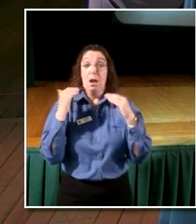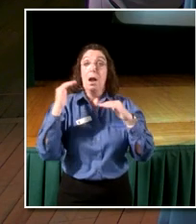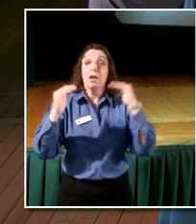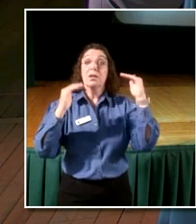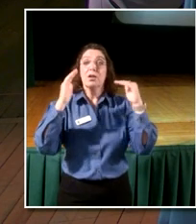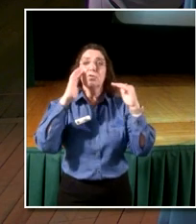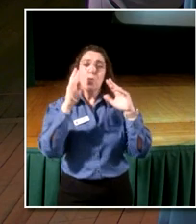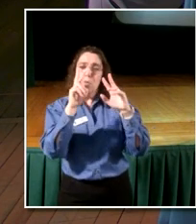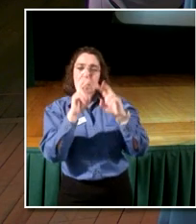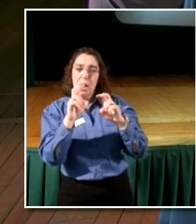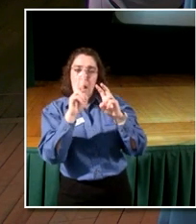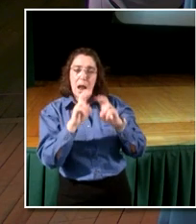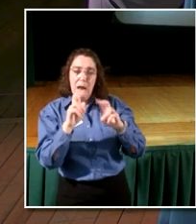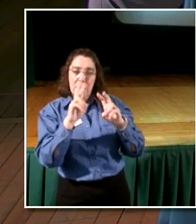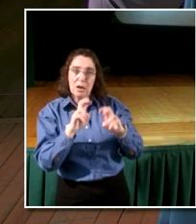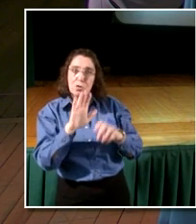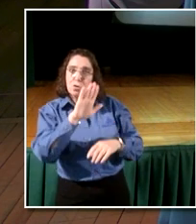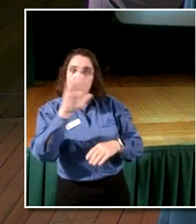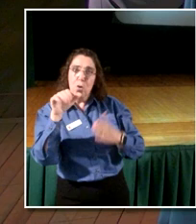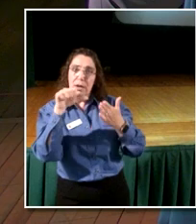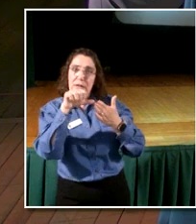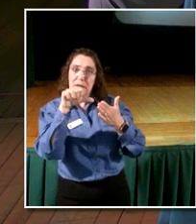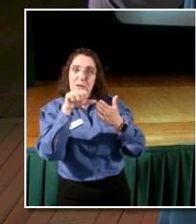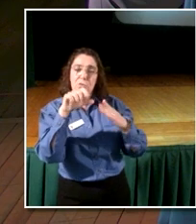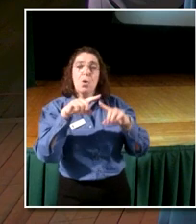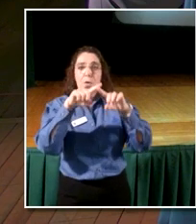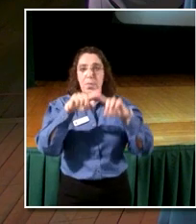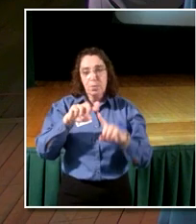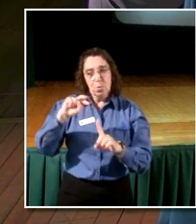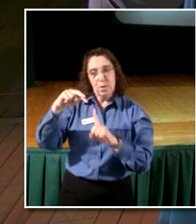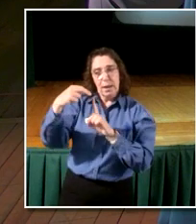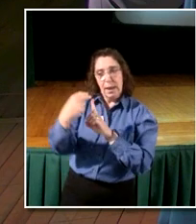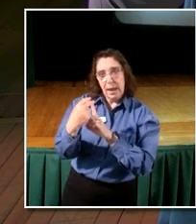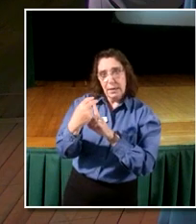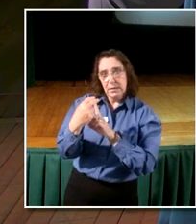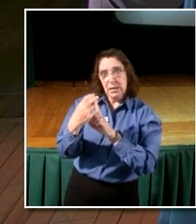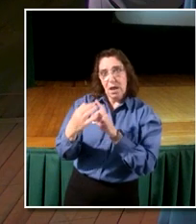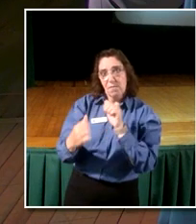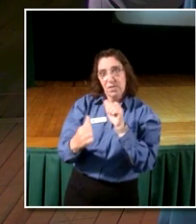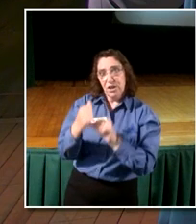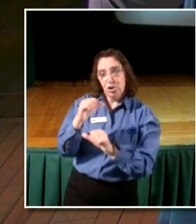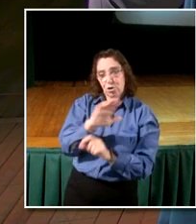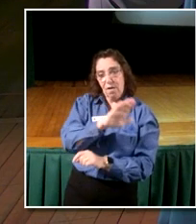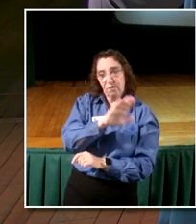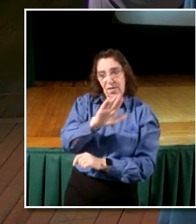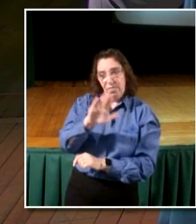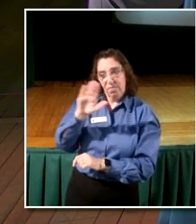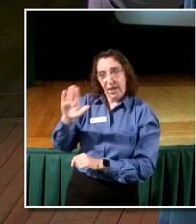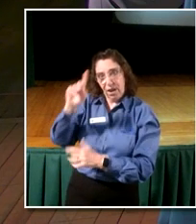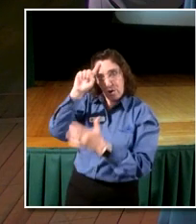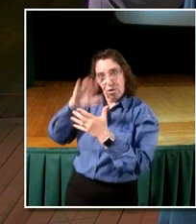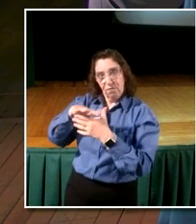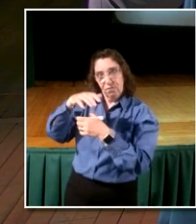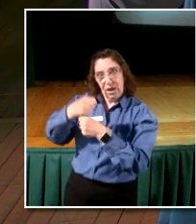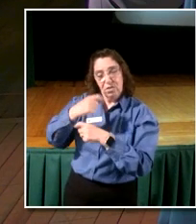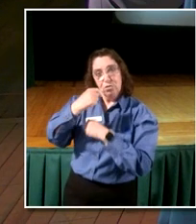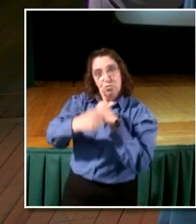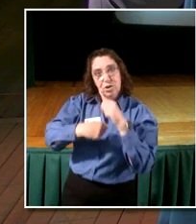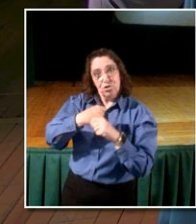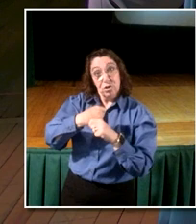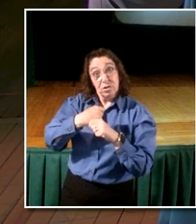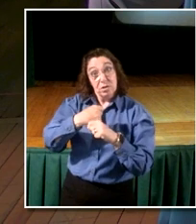your encyclicals, Holy Father, through the lens of each of their faith traditions. To